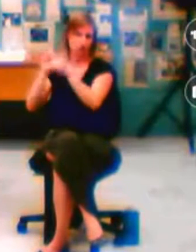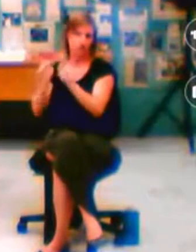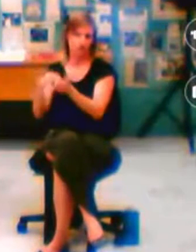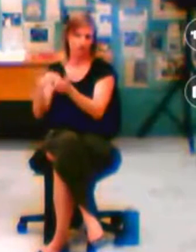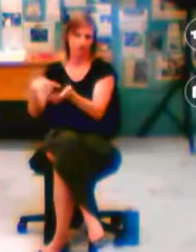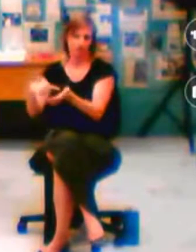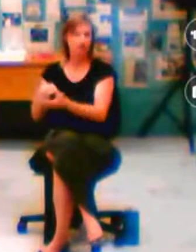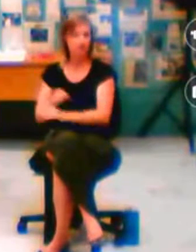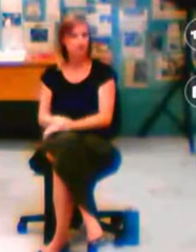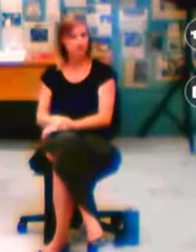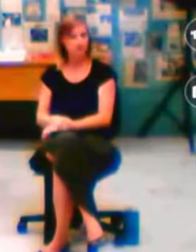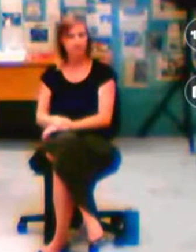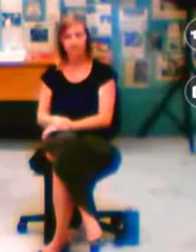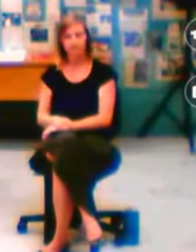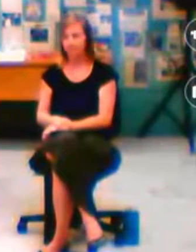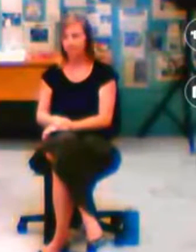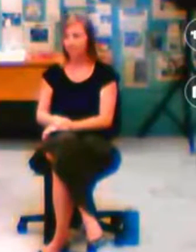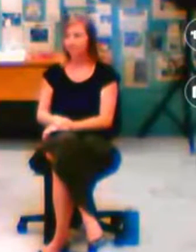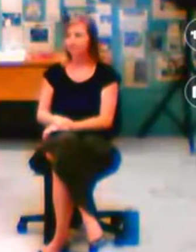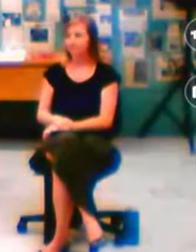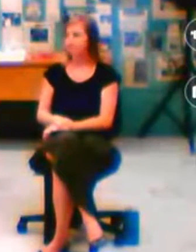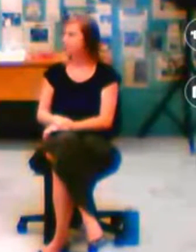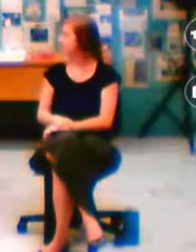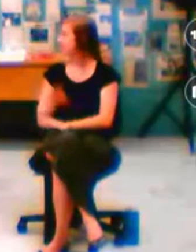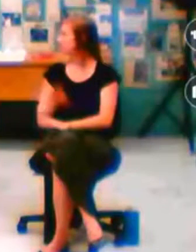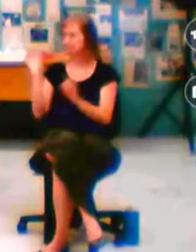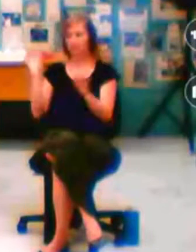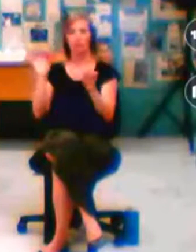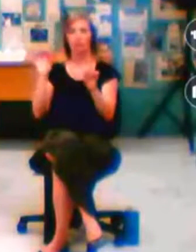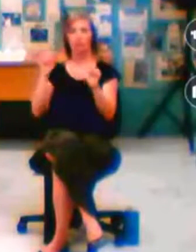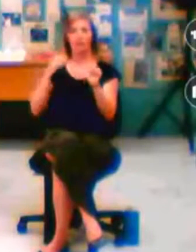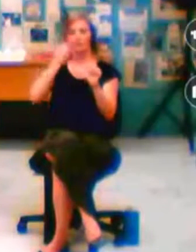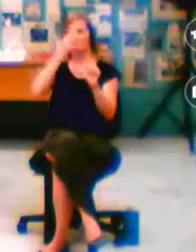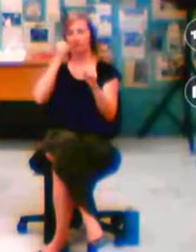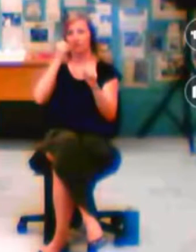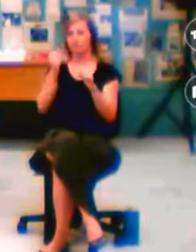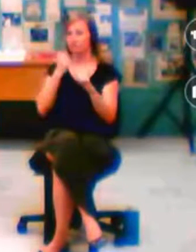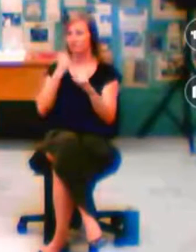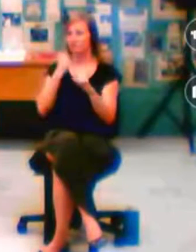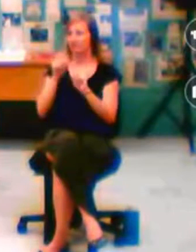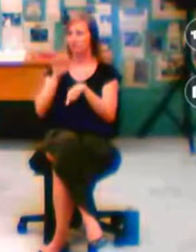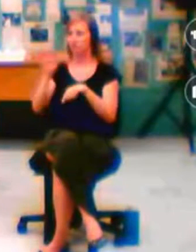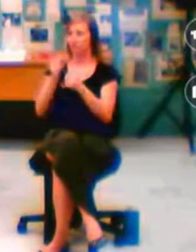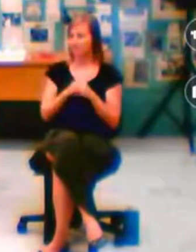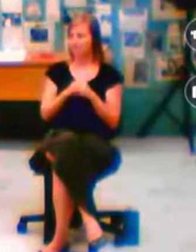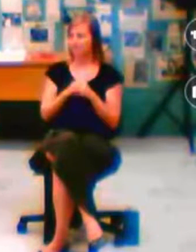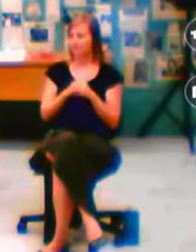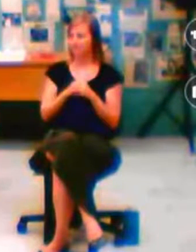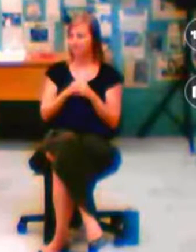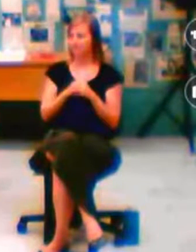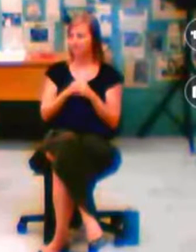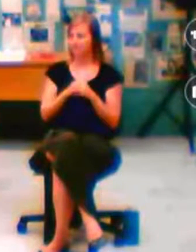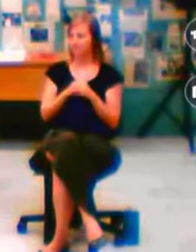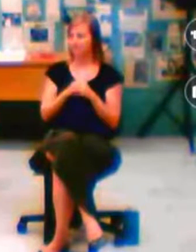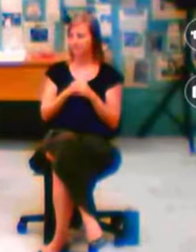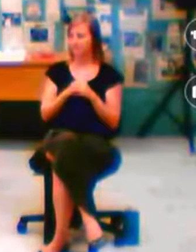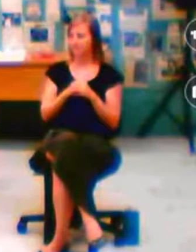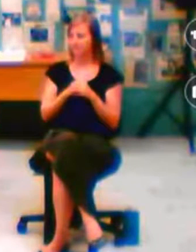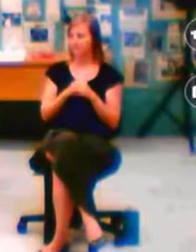total healthcare jobs just in different areas of healthcare rather than administration and billing.